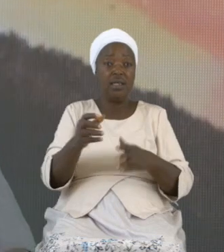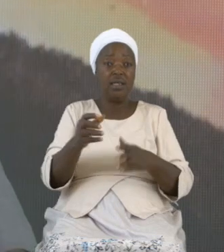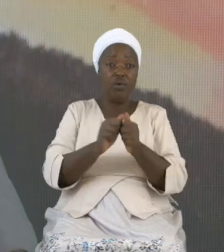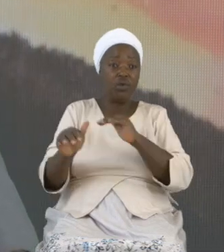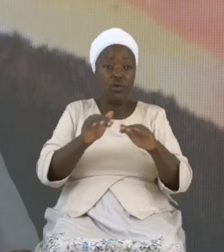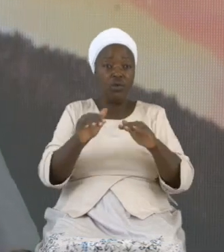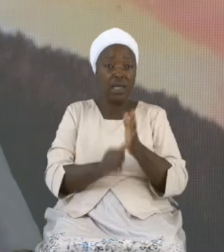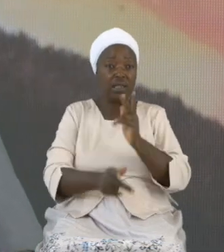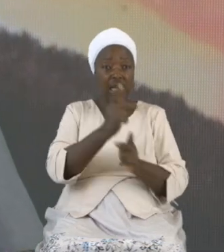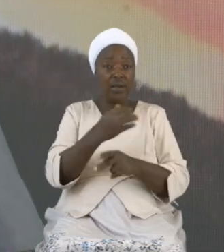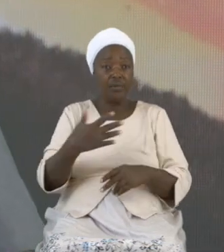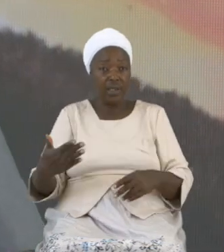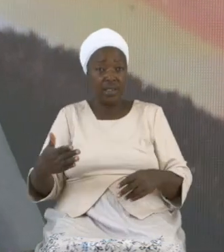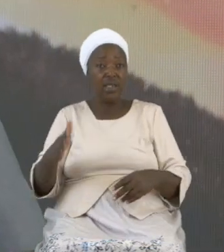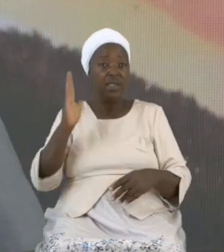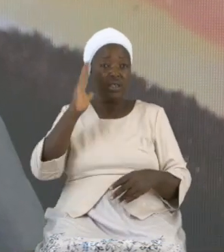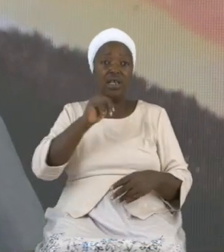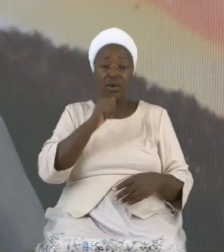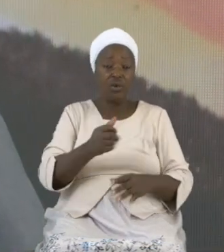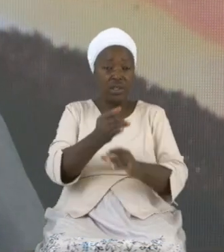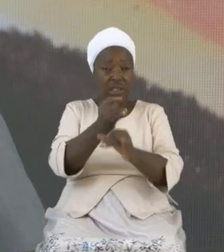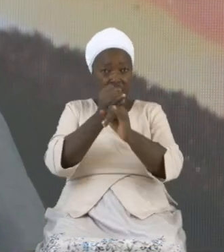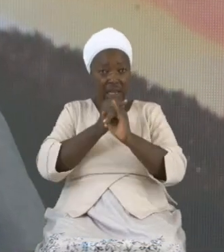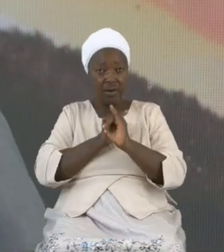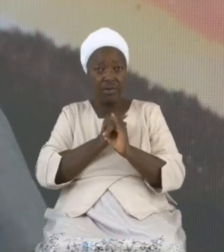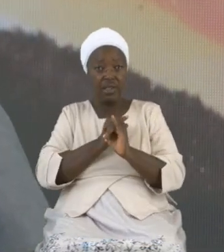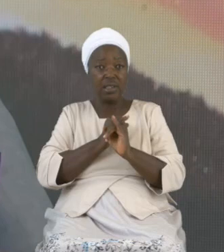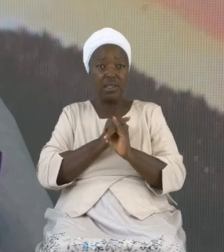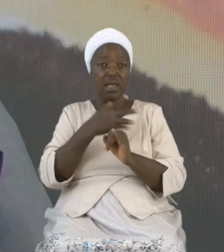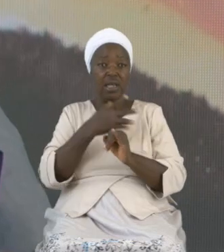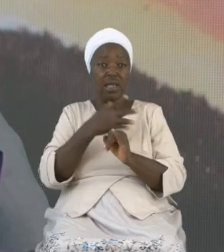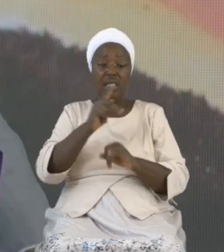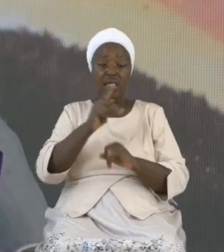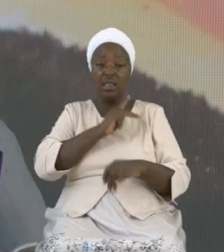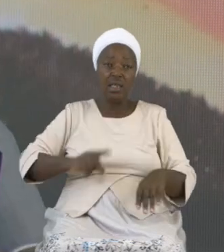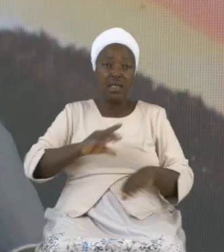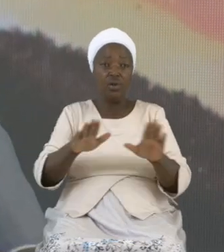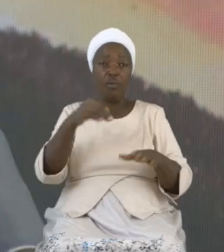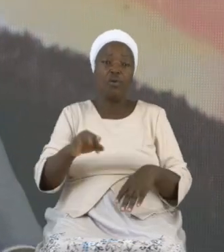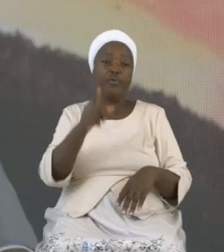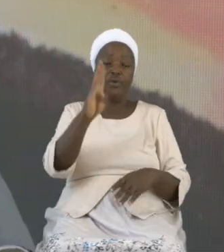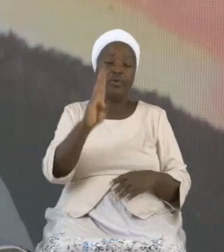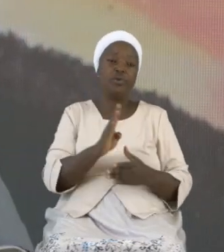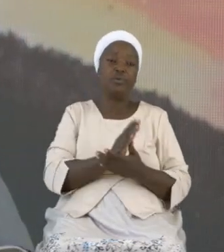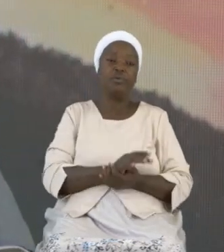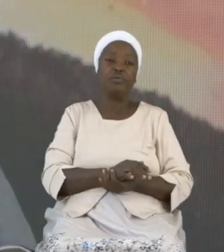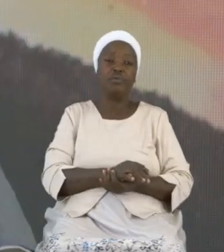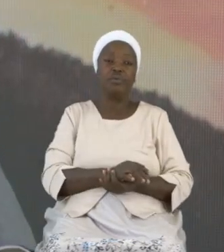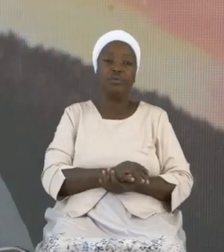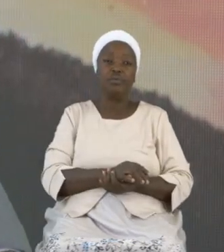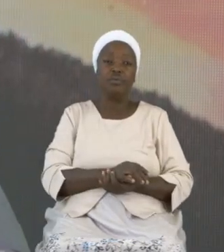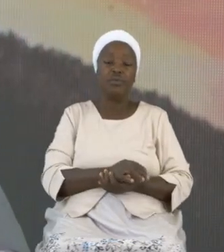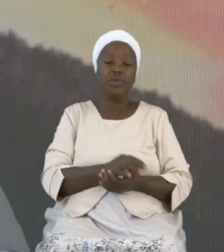shall not inherit the kingdom of God. Romans chapter